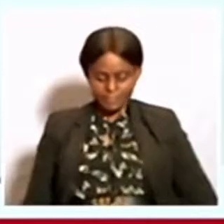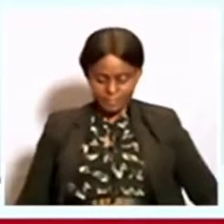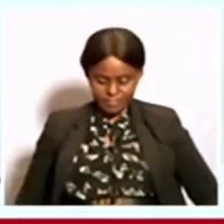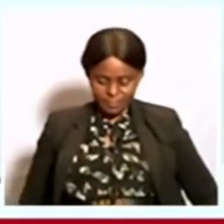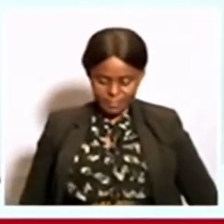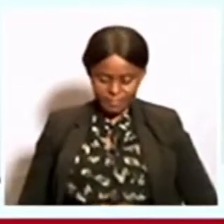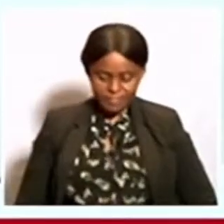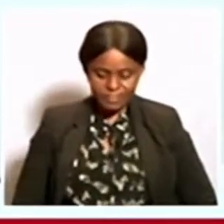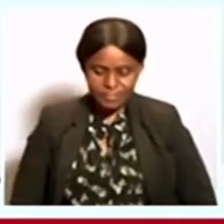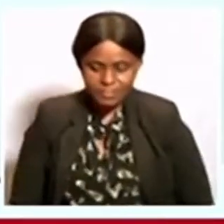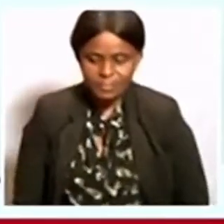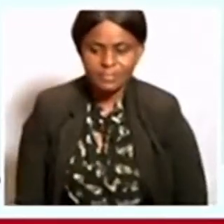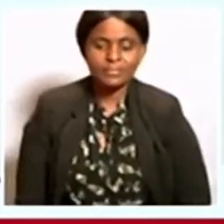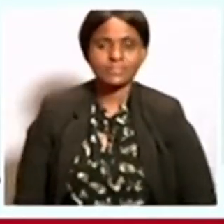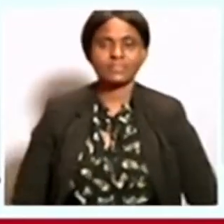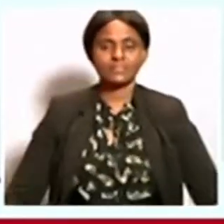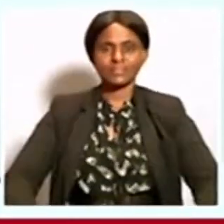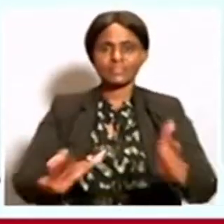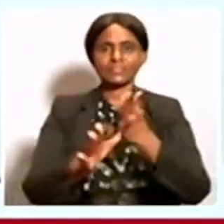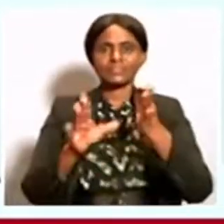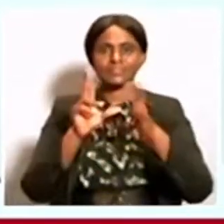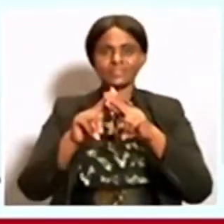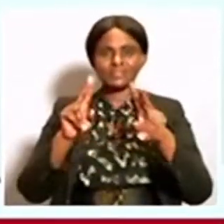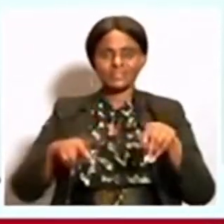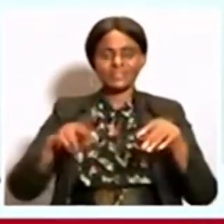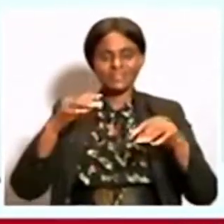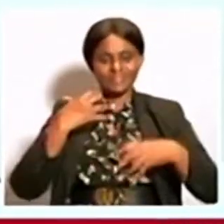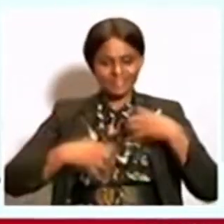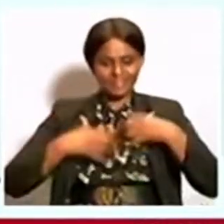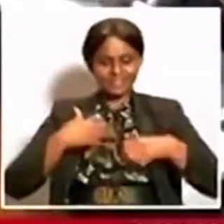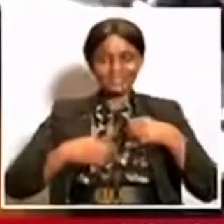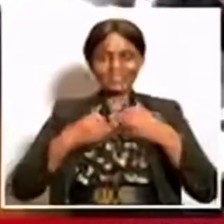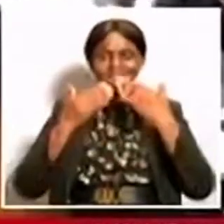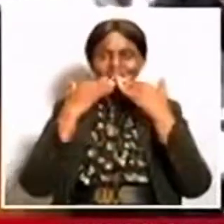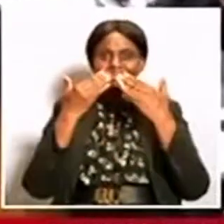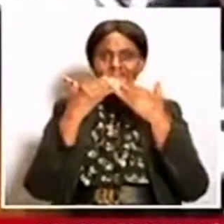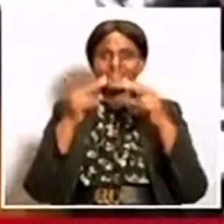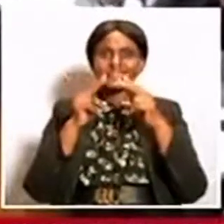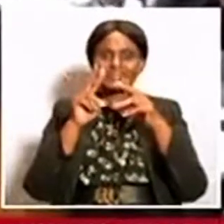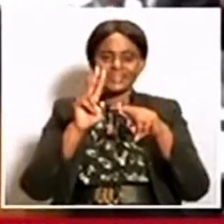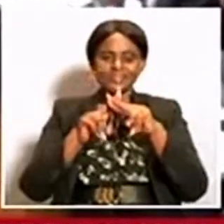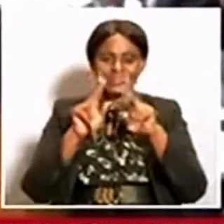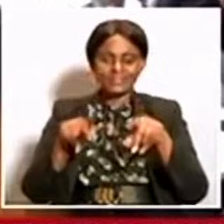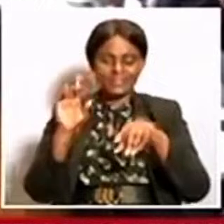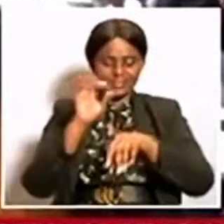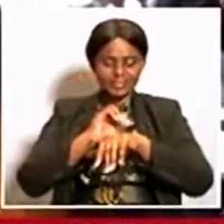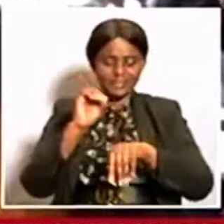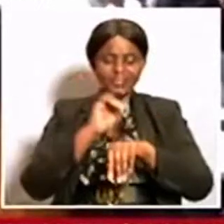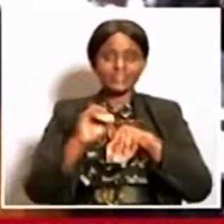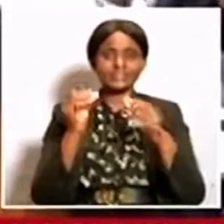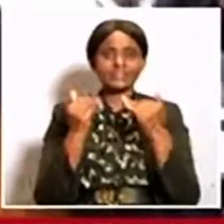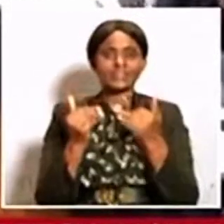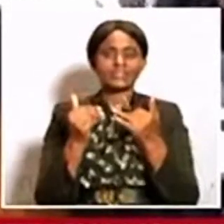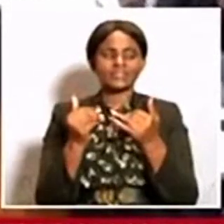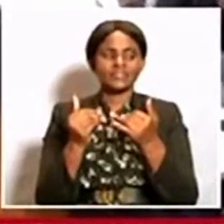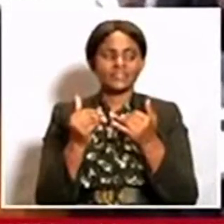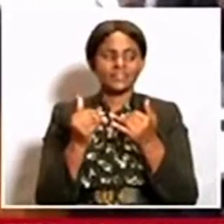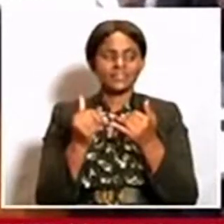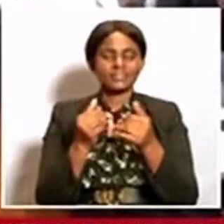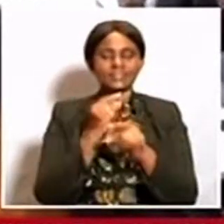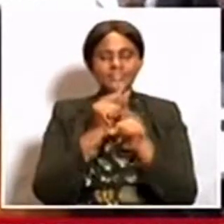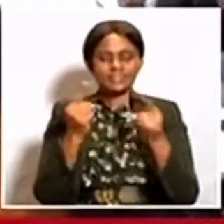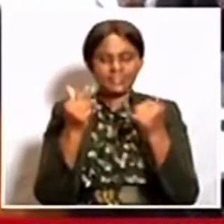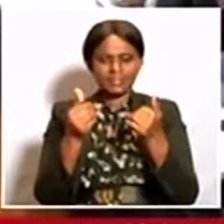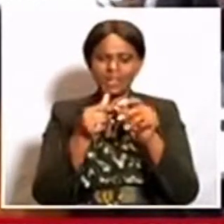The Vice Chair has been aiming to say something. Yes, thank you, Chair, for giving me an opportunity. It's just